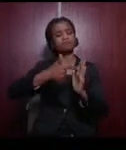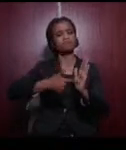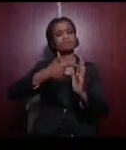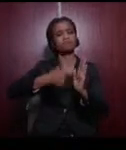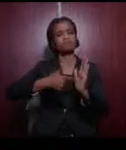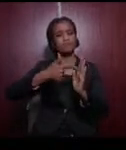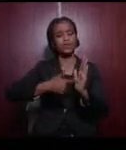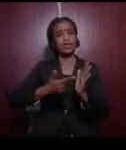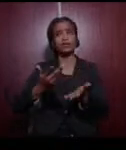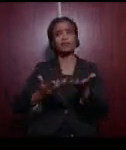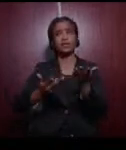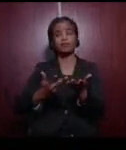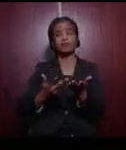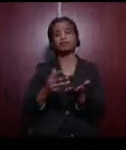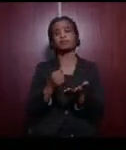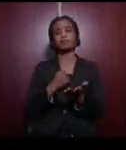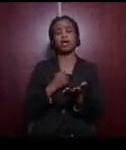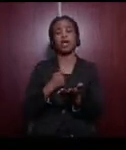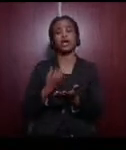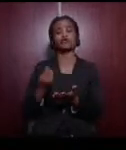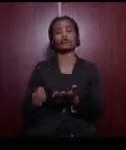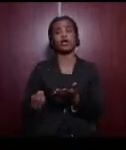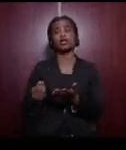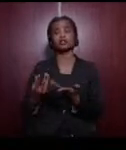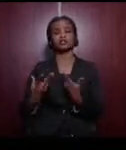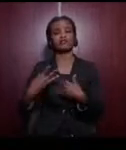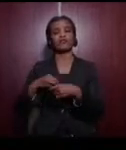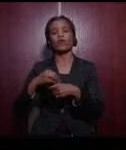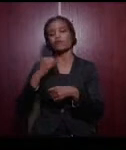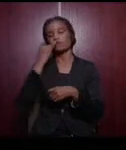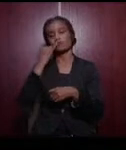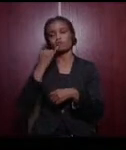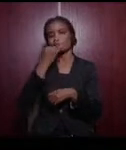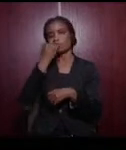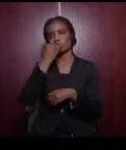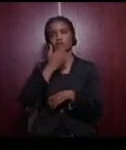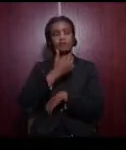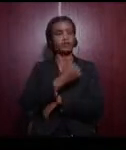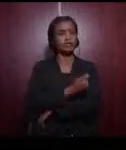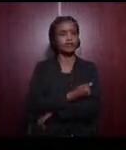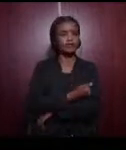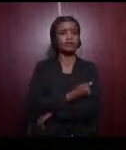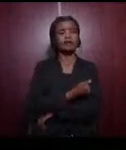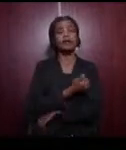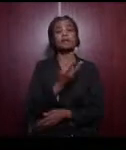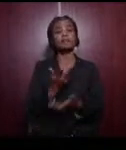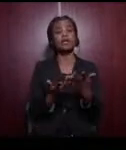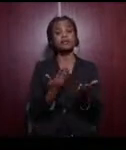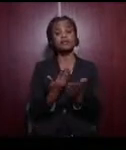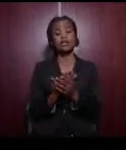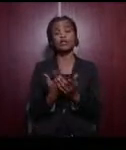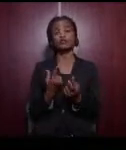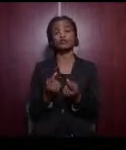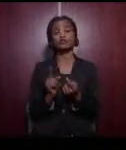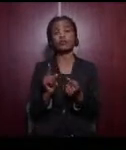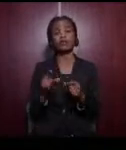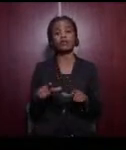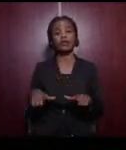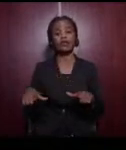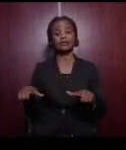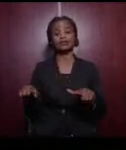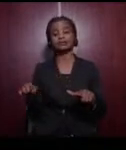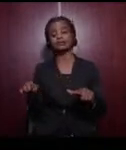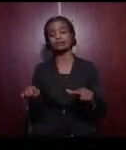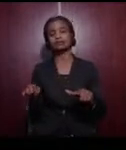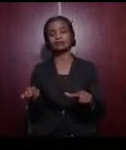if we can have something, come up with something to utilize all that lands, illegal dumping land, and other lands that we say because of no.